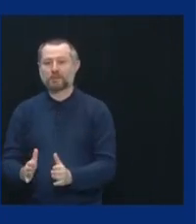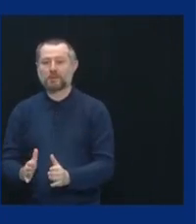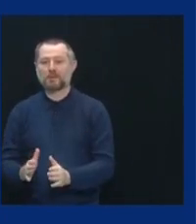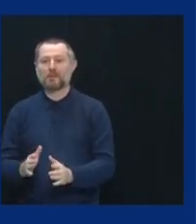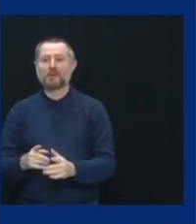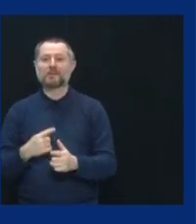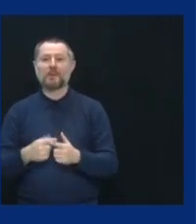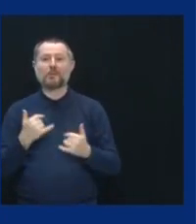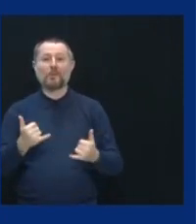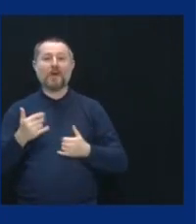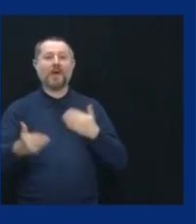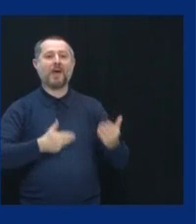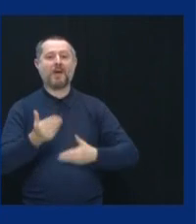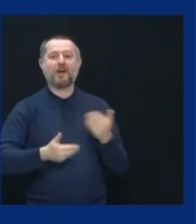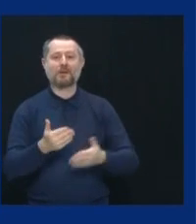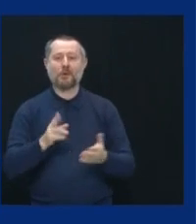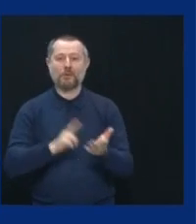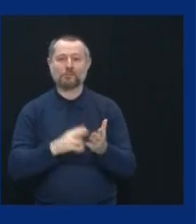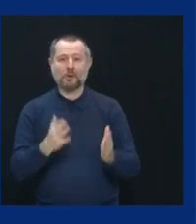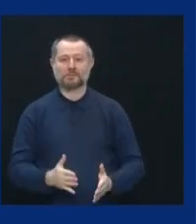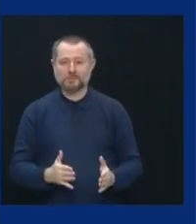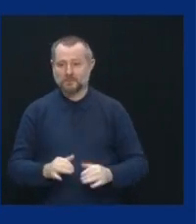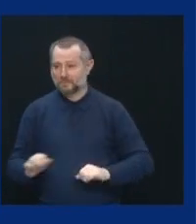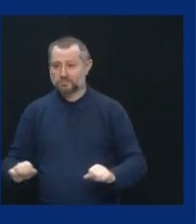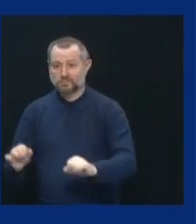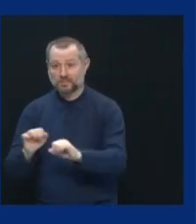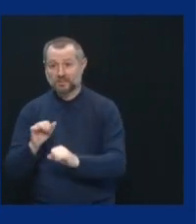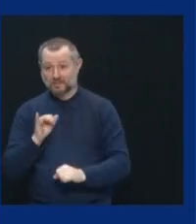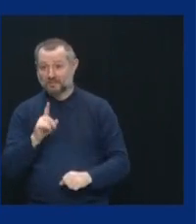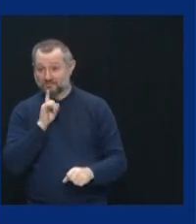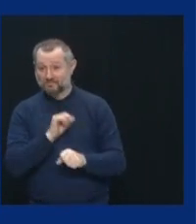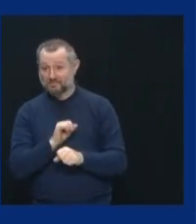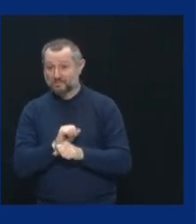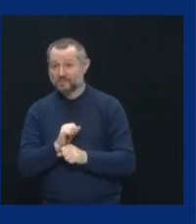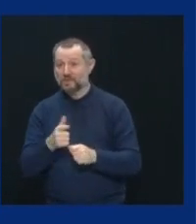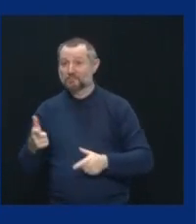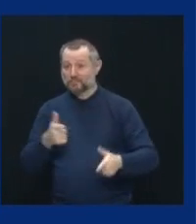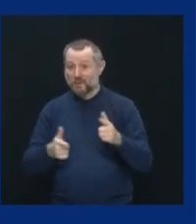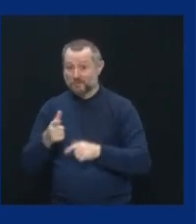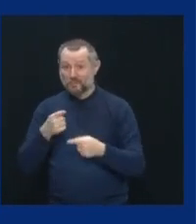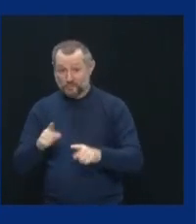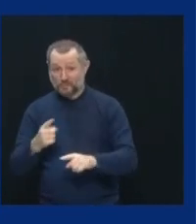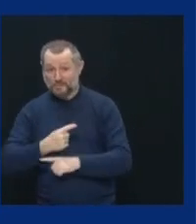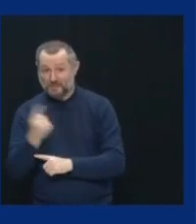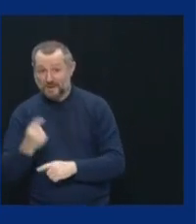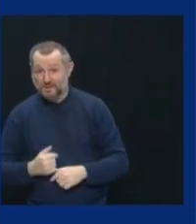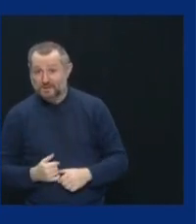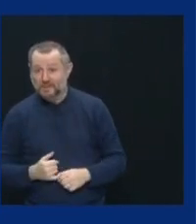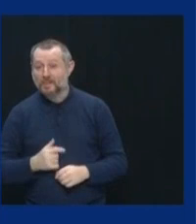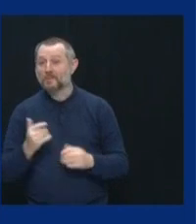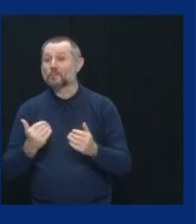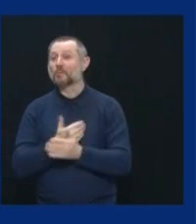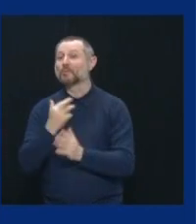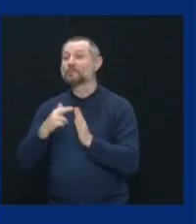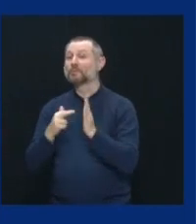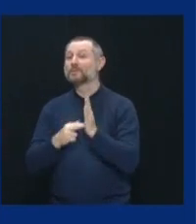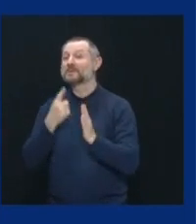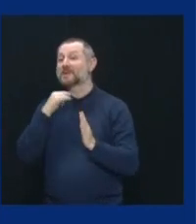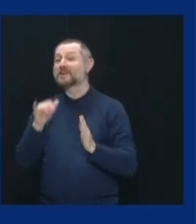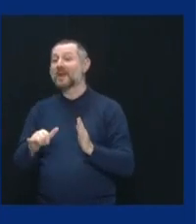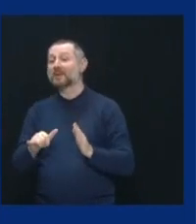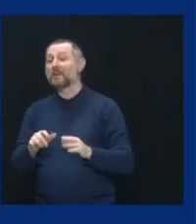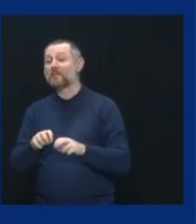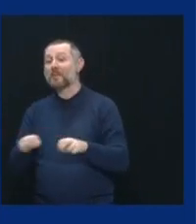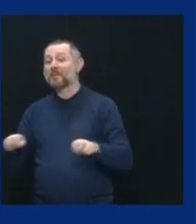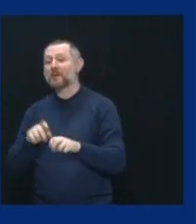before. And they are doing some of that spraying during the day, and new subway rules require that passengers exit stations at